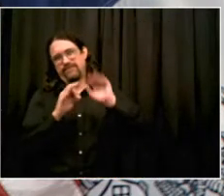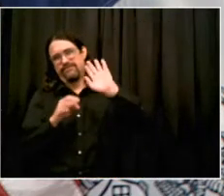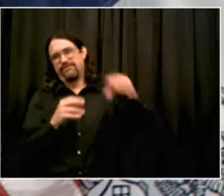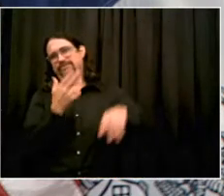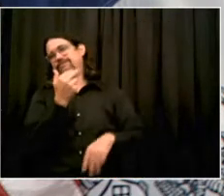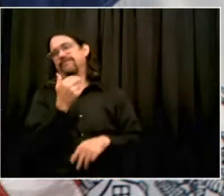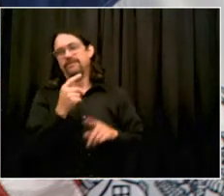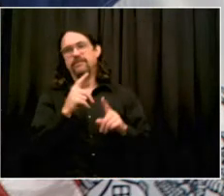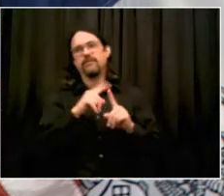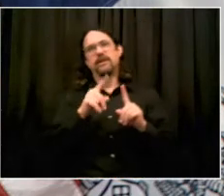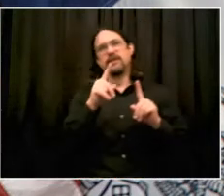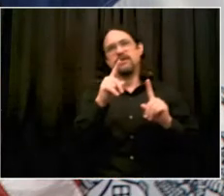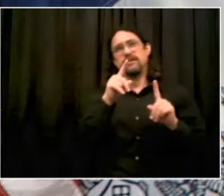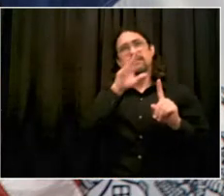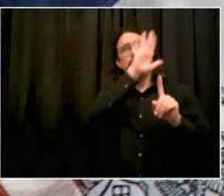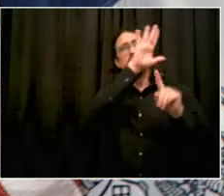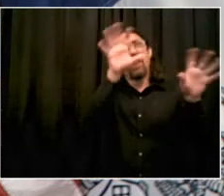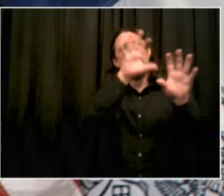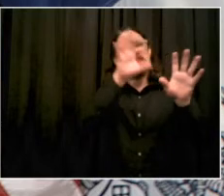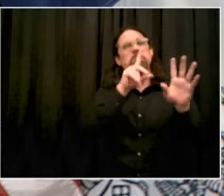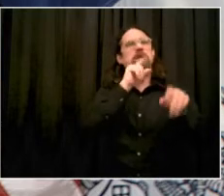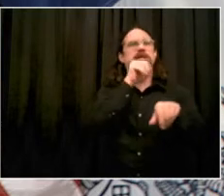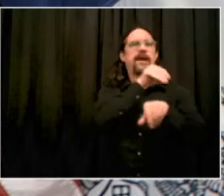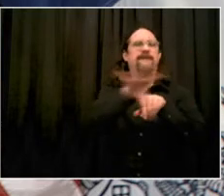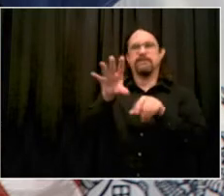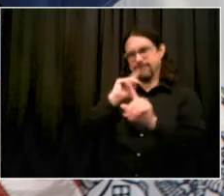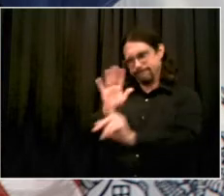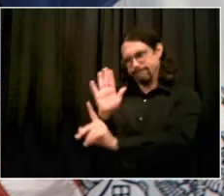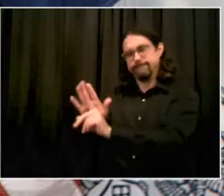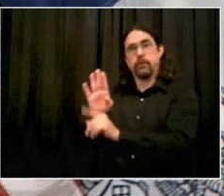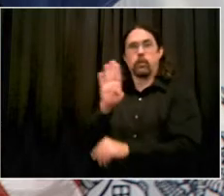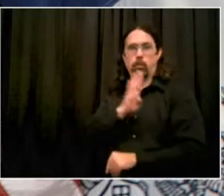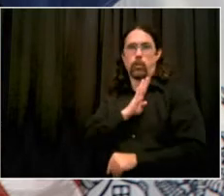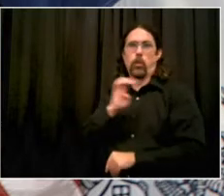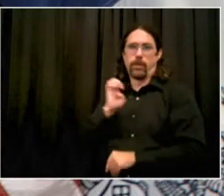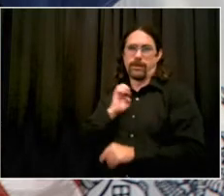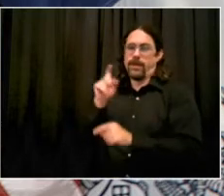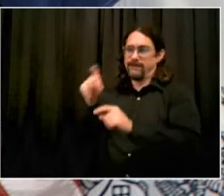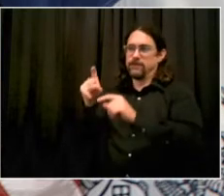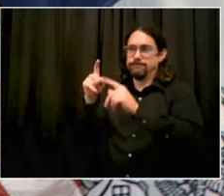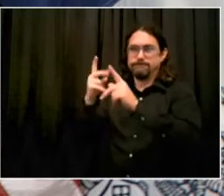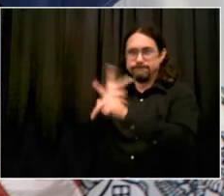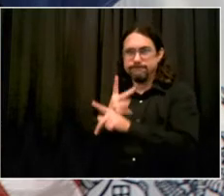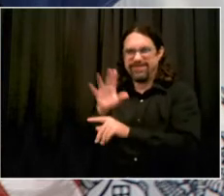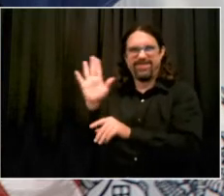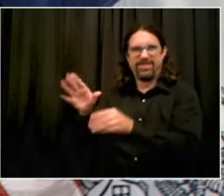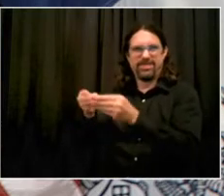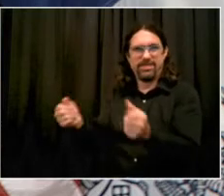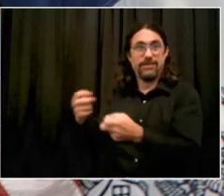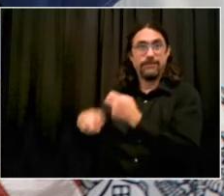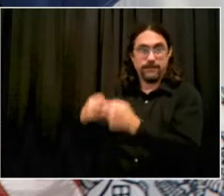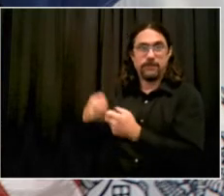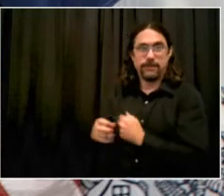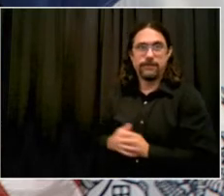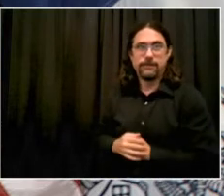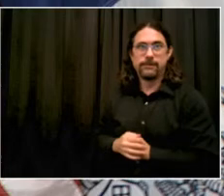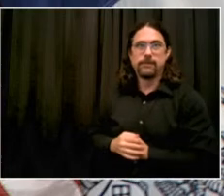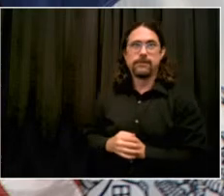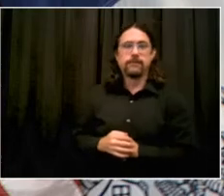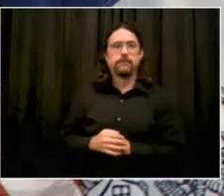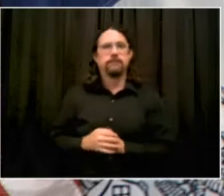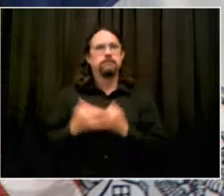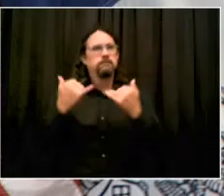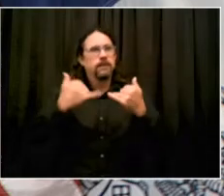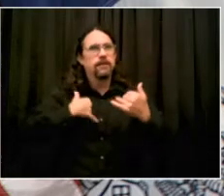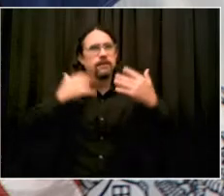very upfront about the challenge we face today. We're giving you a lot of facts, a lot of data, a lot of hard numbers about what's happening. It should